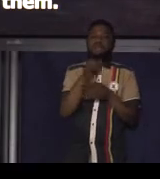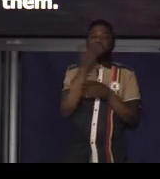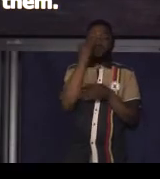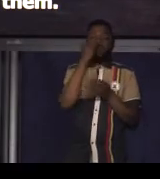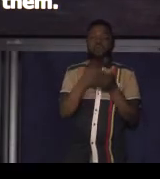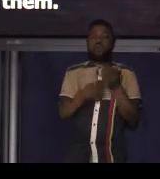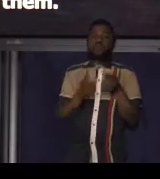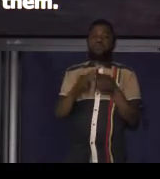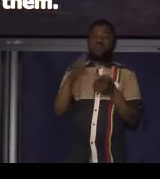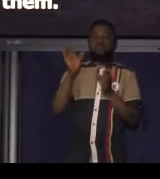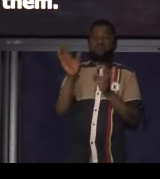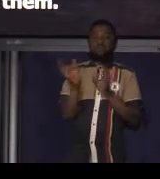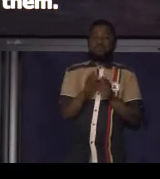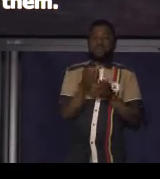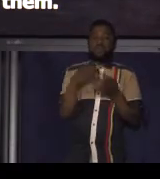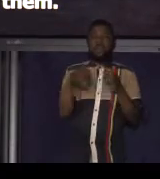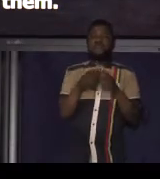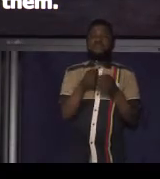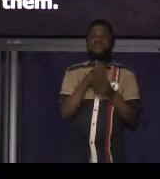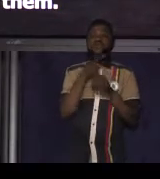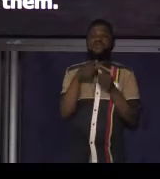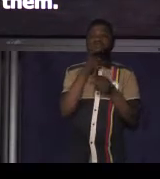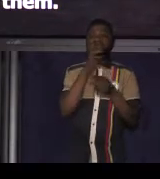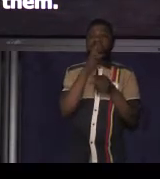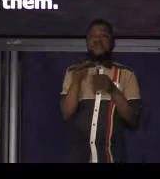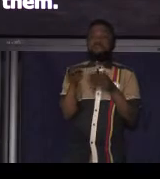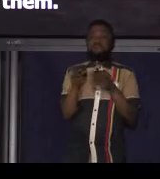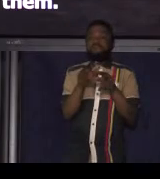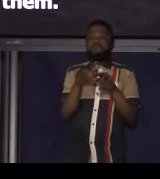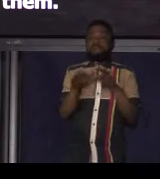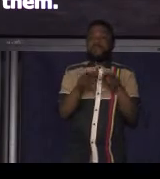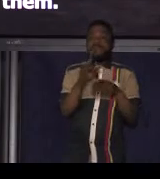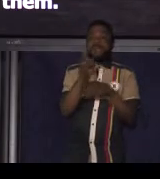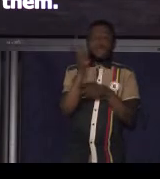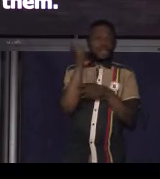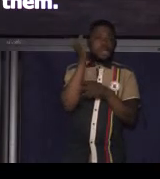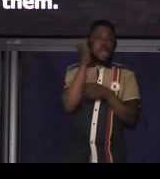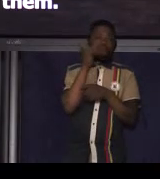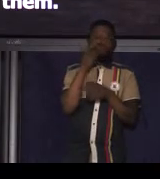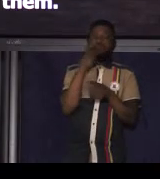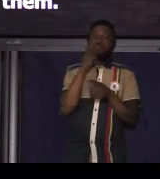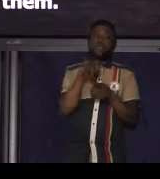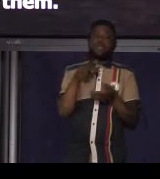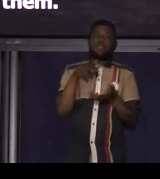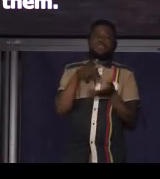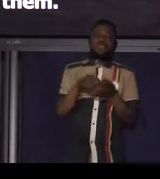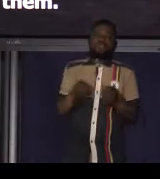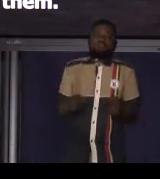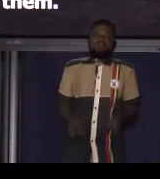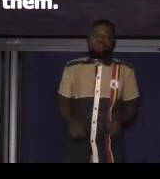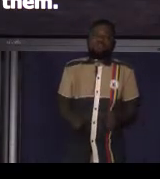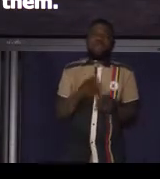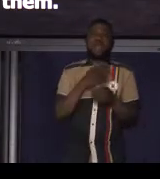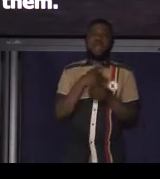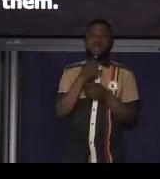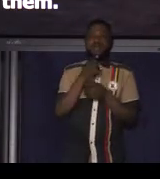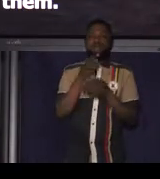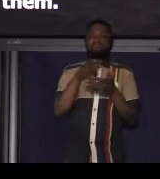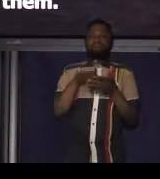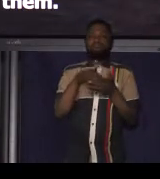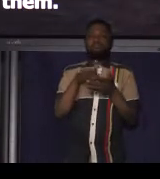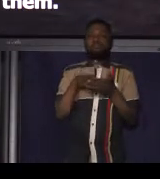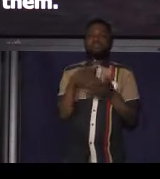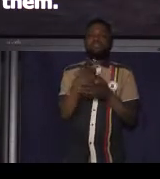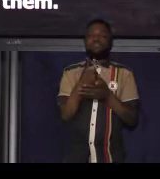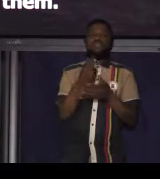anywhere, you know what to do. Even when you are moving and you hear the sound of national anthem, you stand and